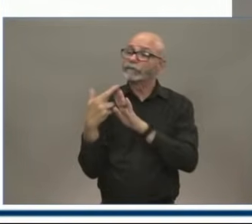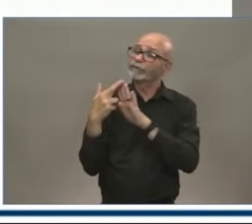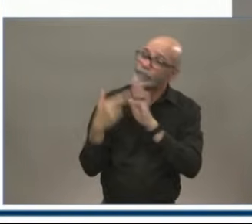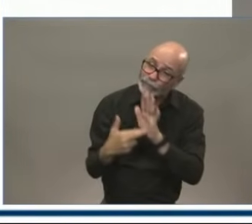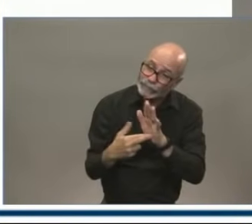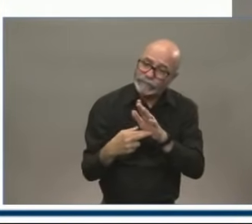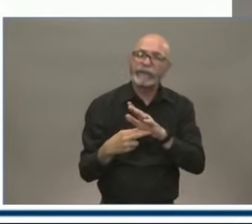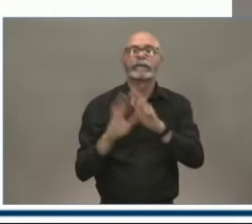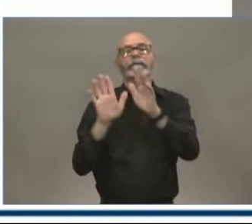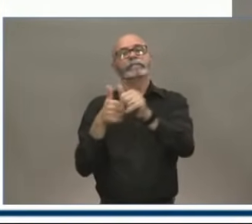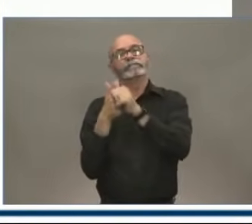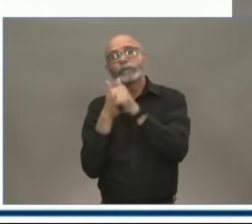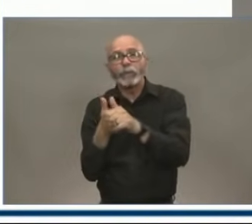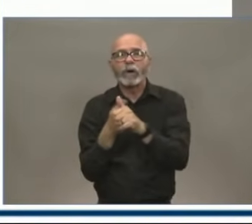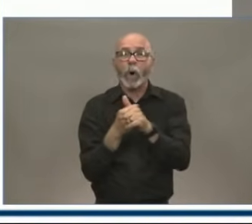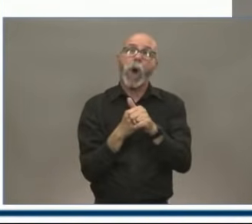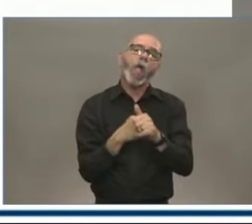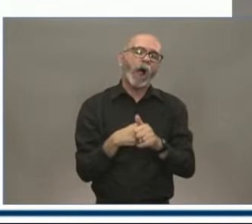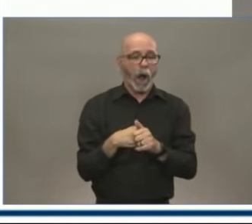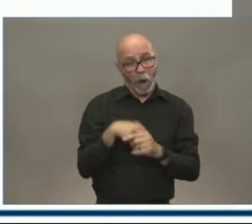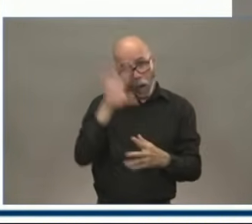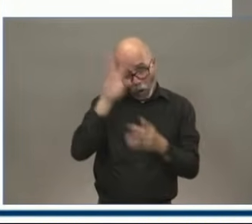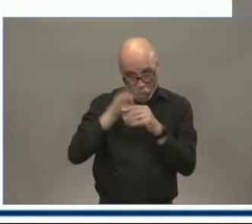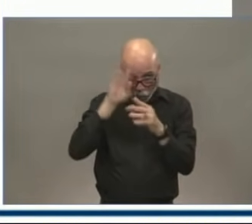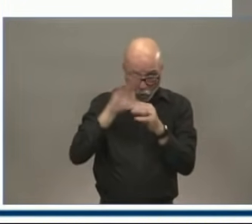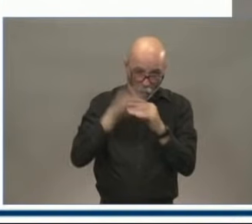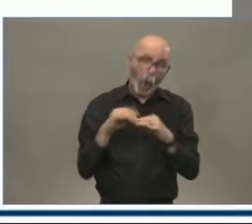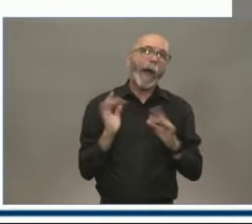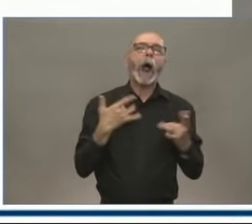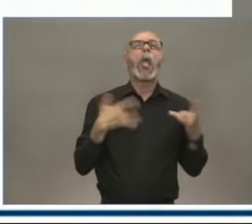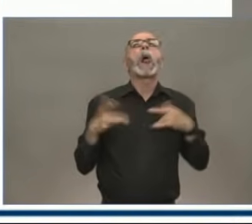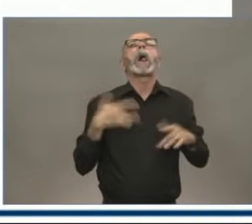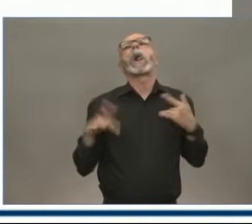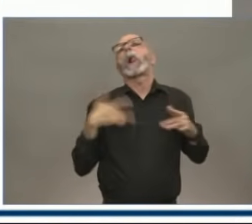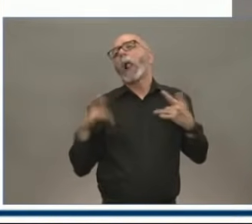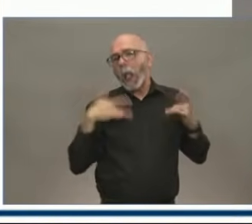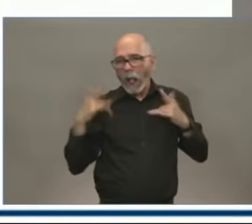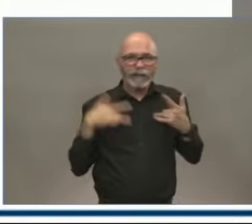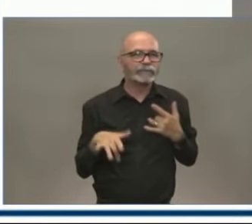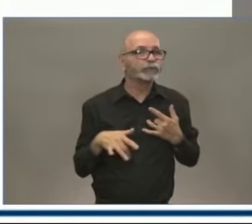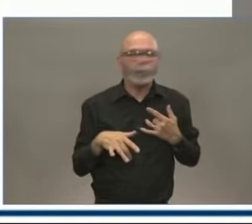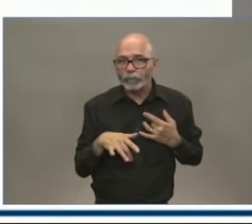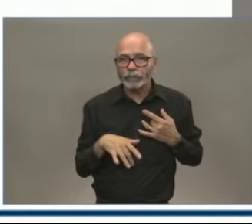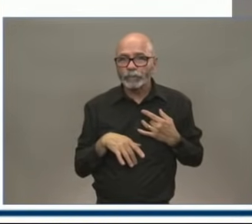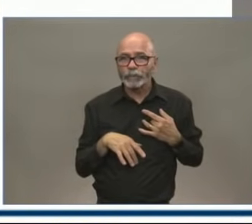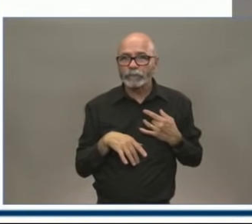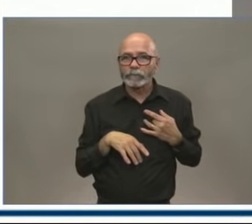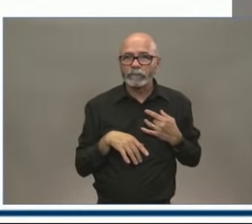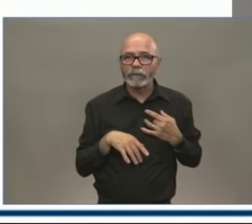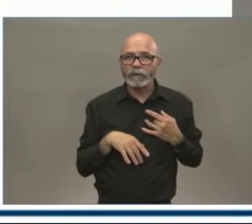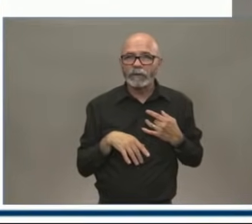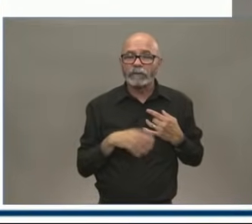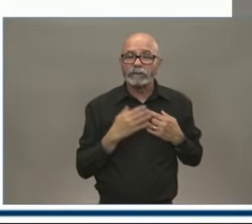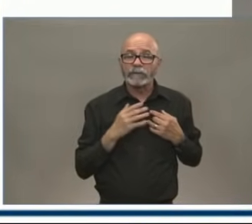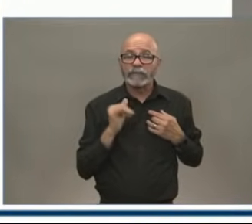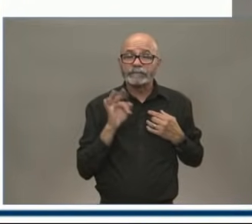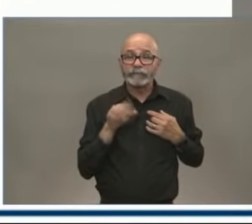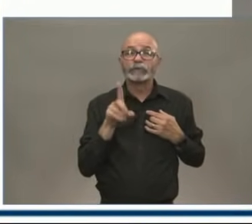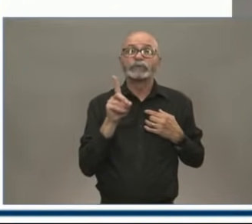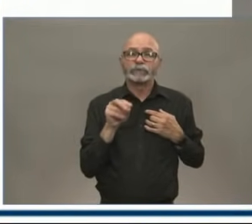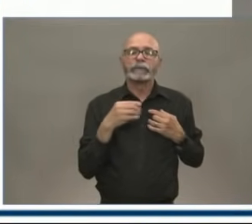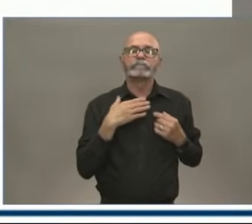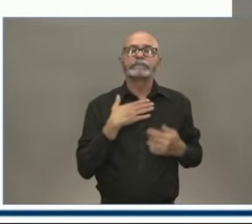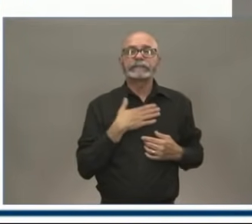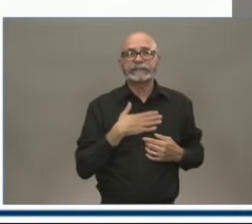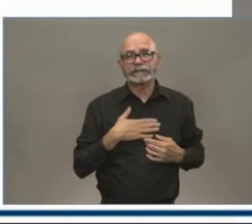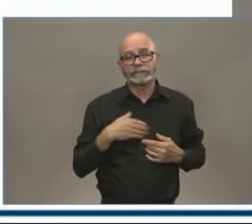again, no loopholes, no excuses. We can do it, but it needs everybody to do what we're asking them to do. That's how we keep each